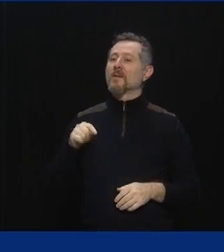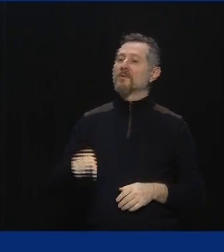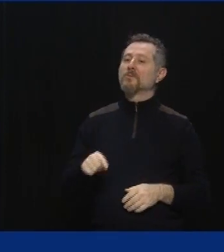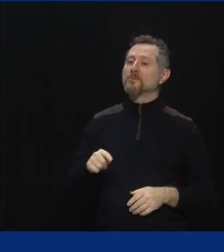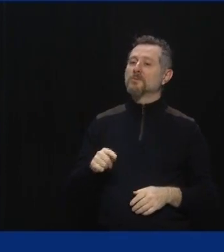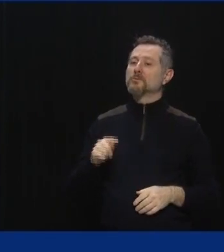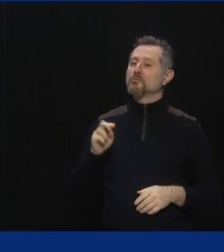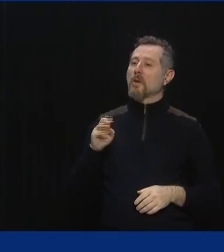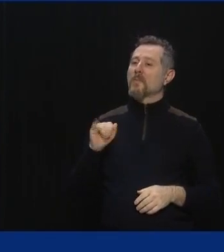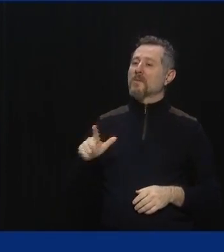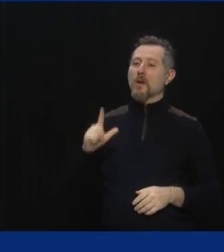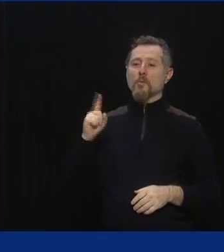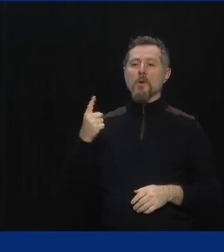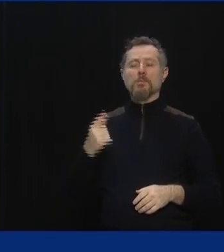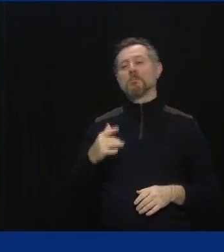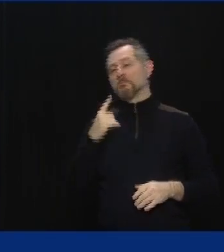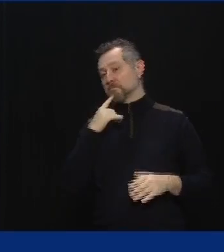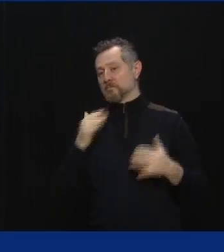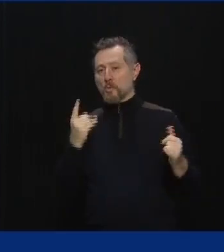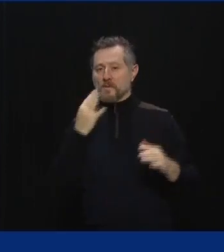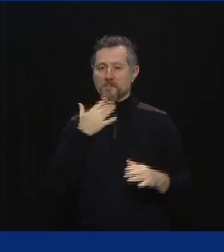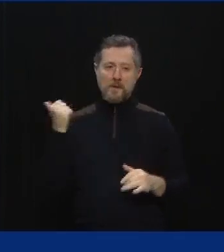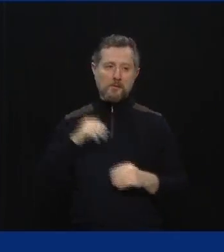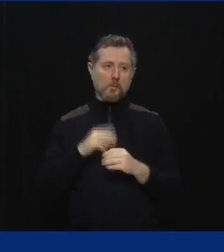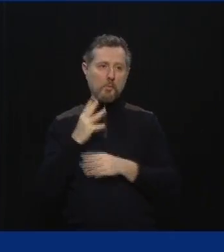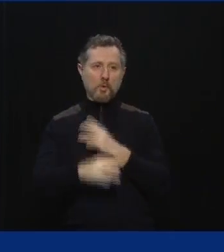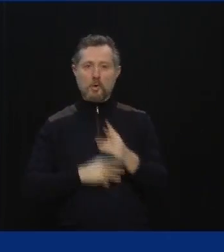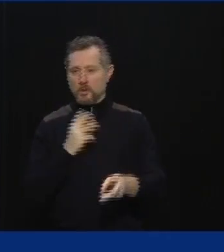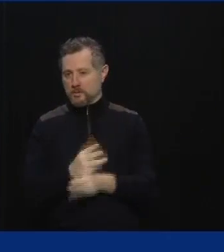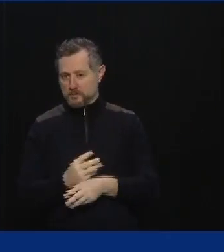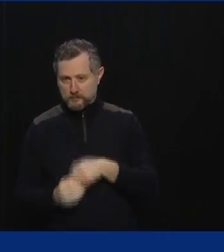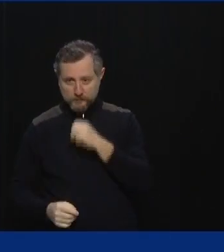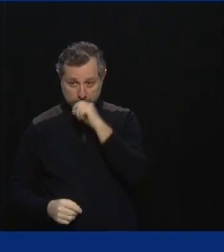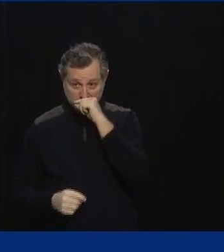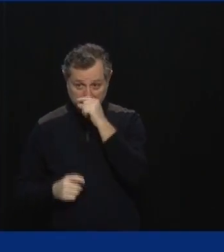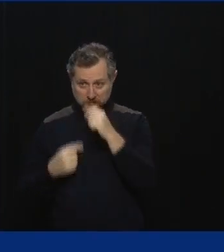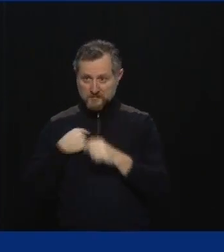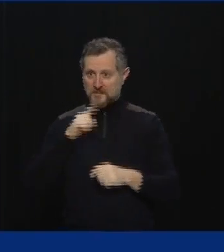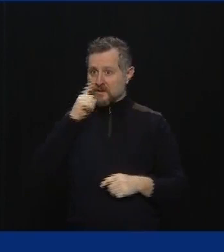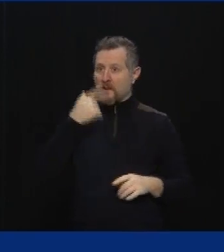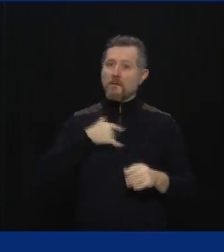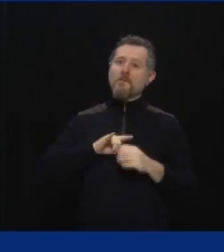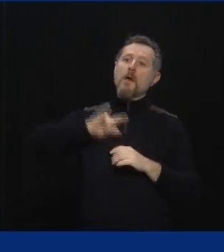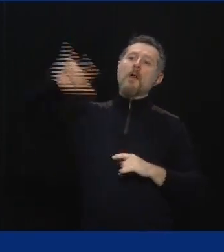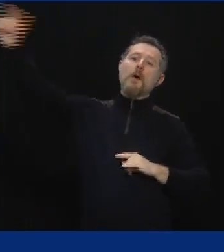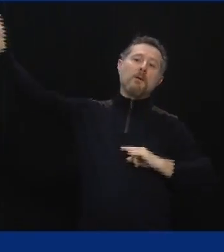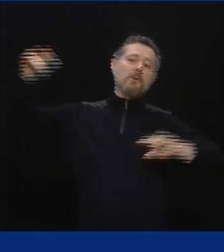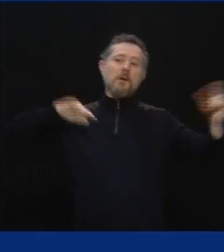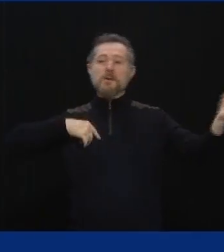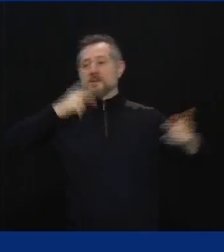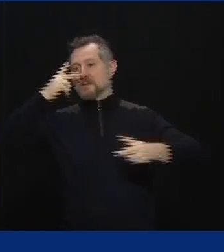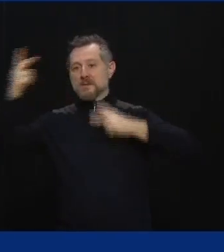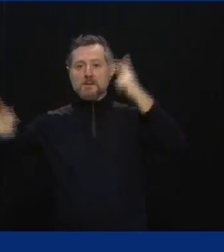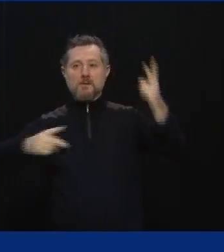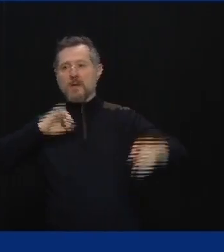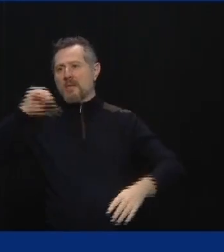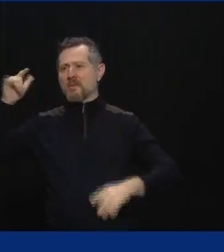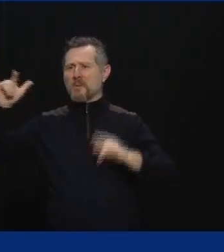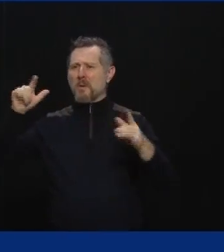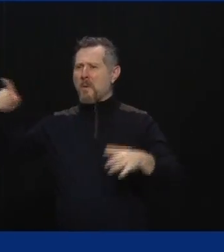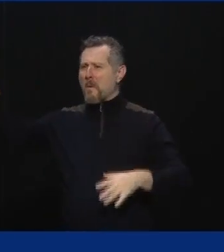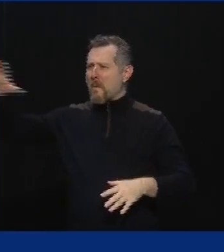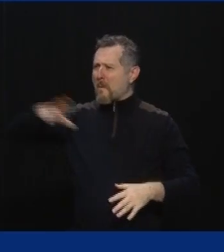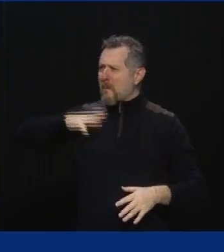is going to be a world-class terminal. I'm tired of flying around the world, seeing other terminals and